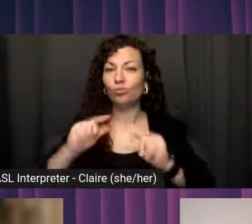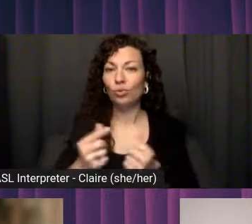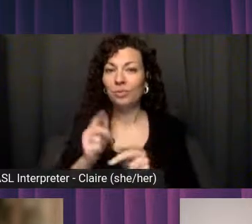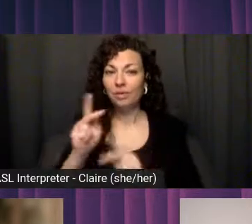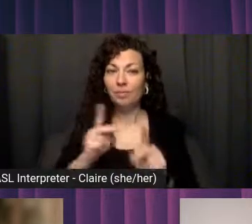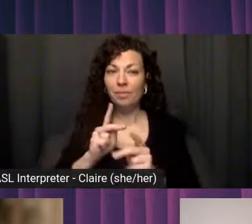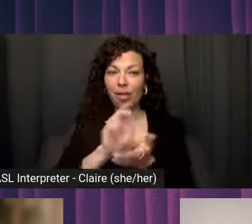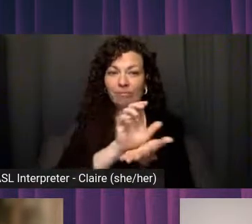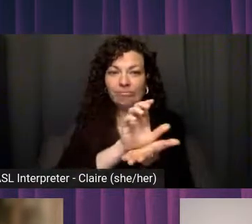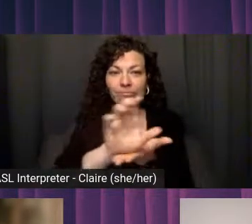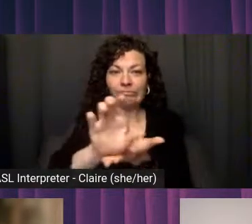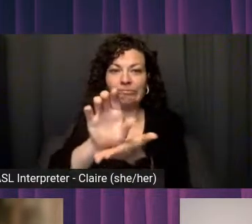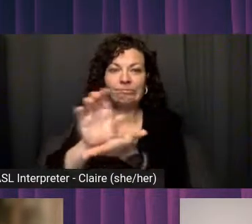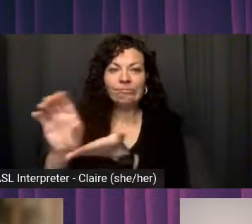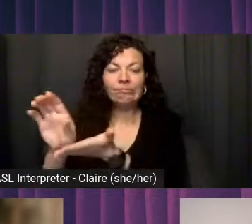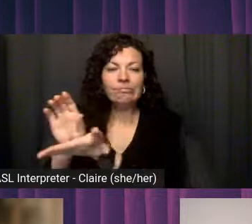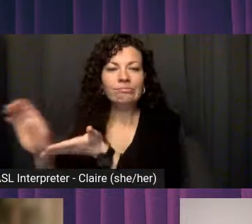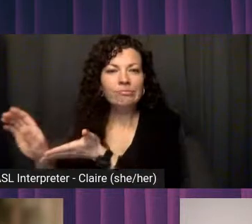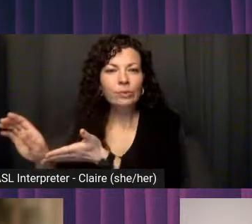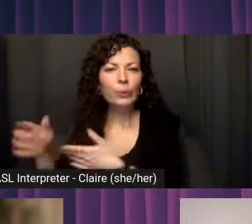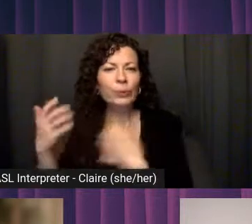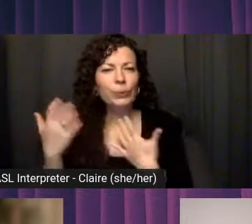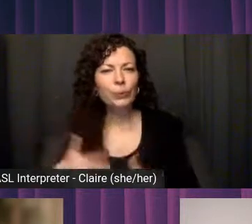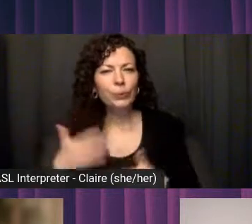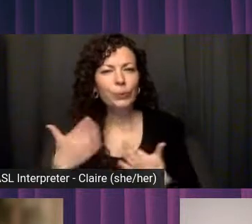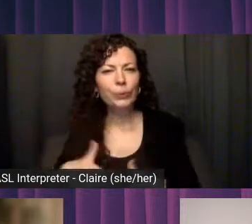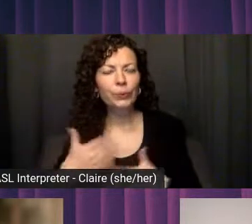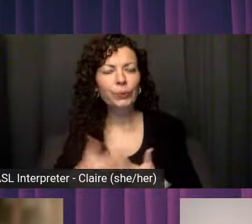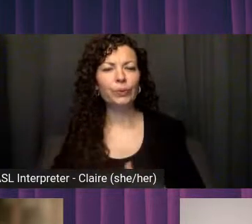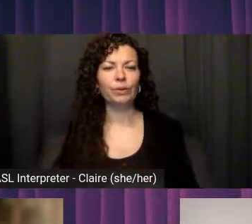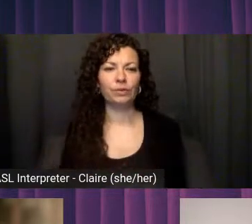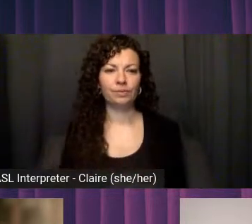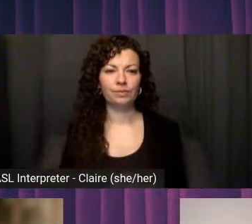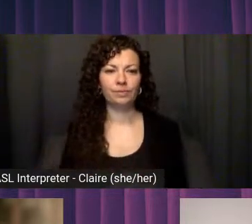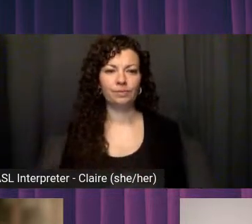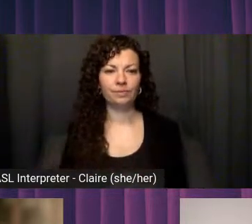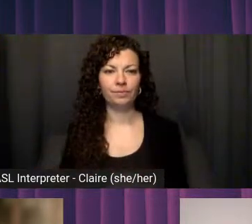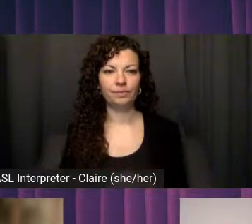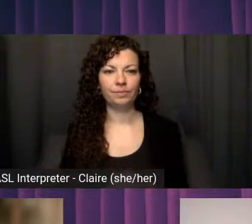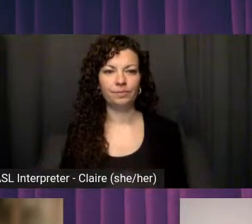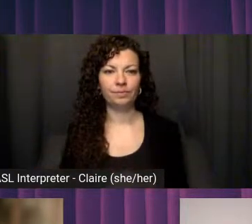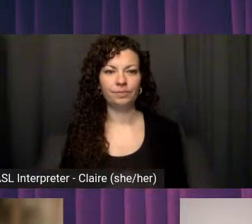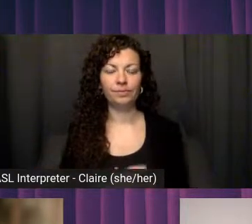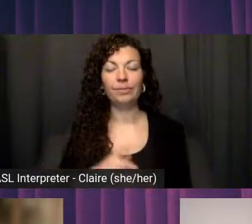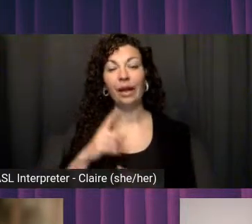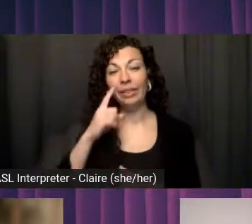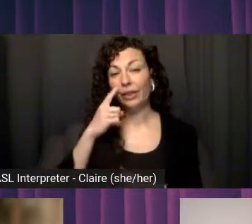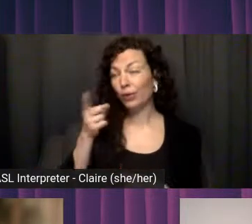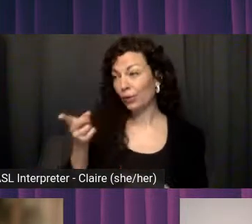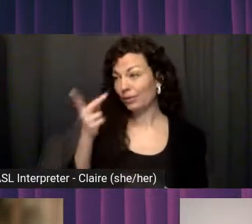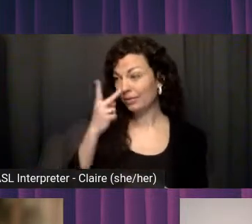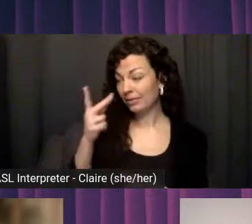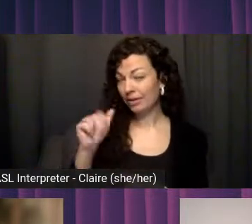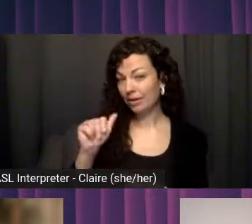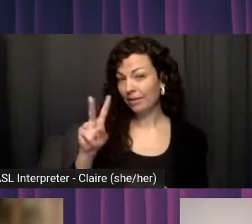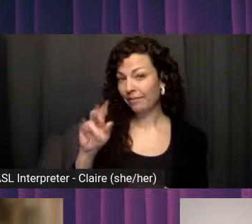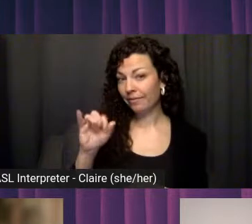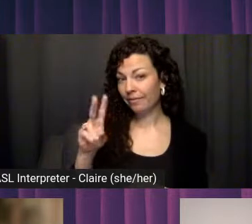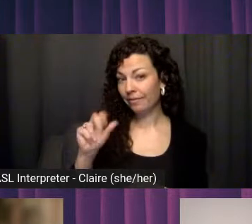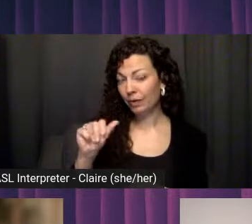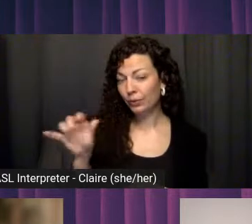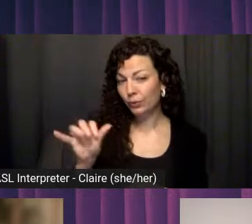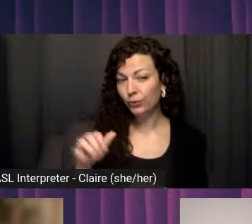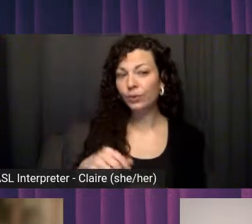of the interesting things I think about, and Aviva, I'm sure you've seen this too, about providing healthcare in New York City, is